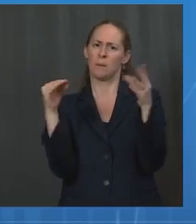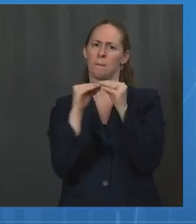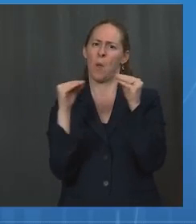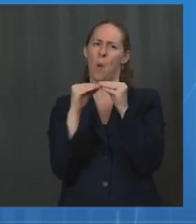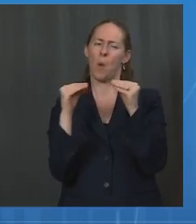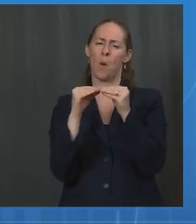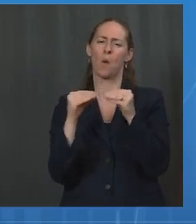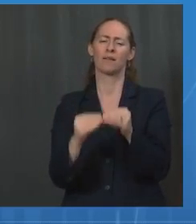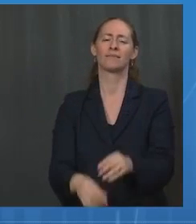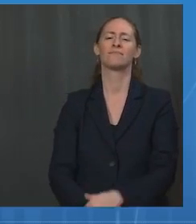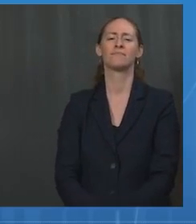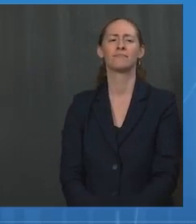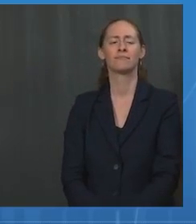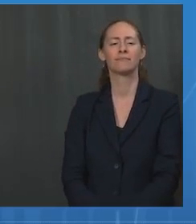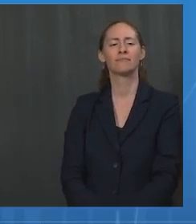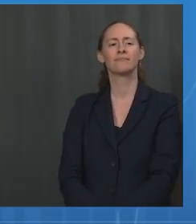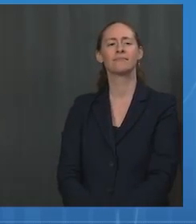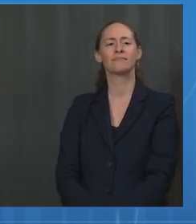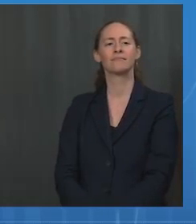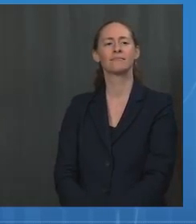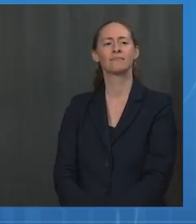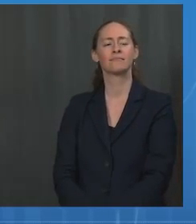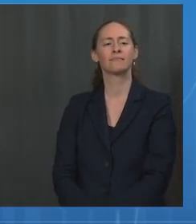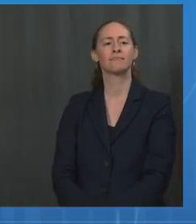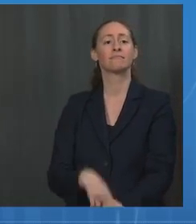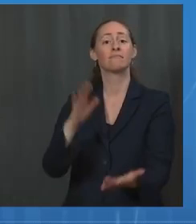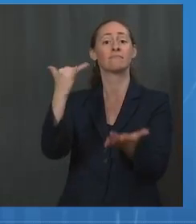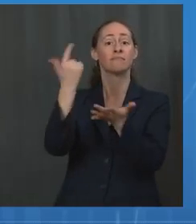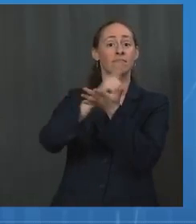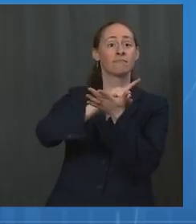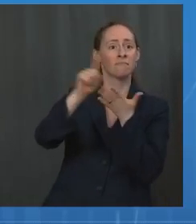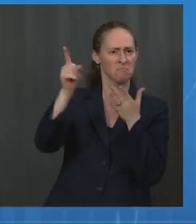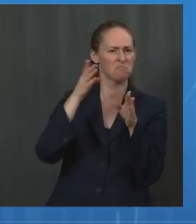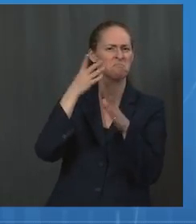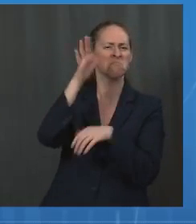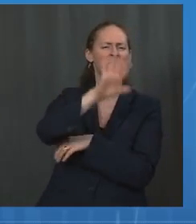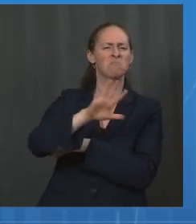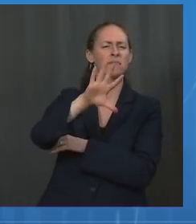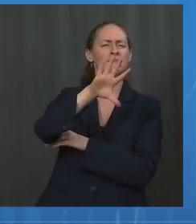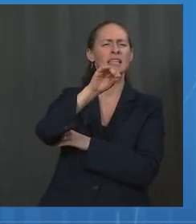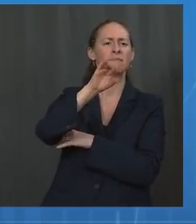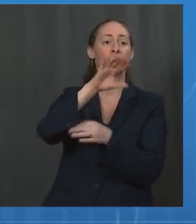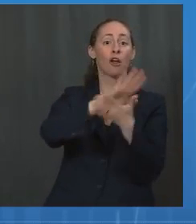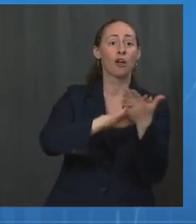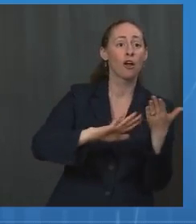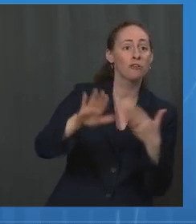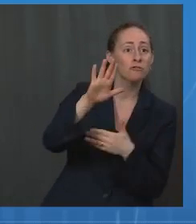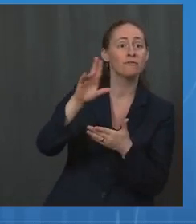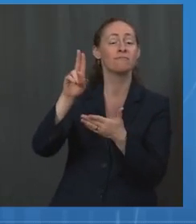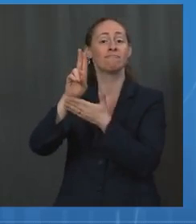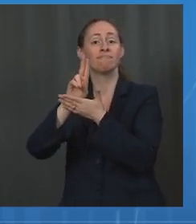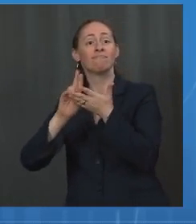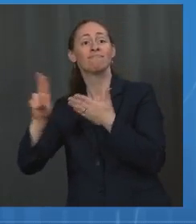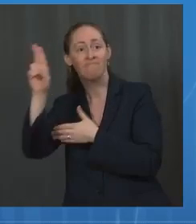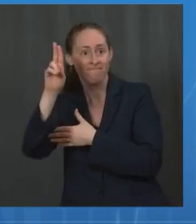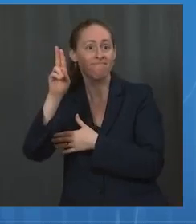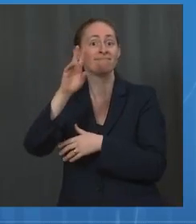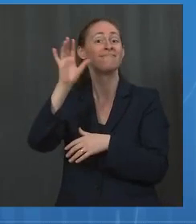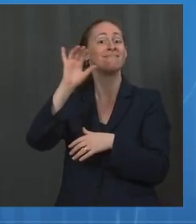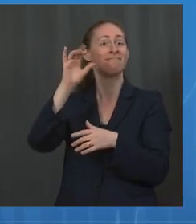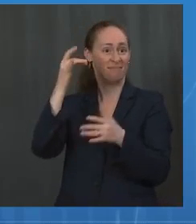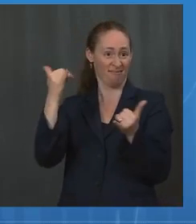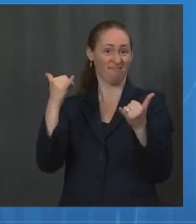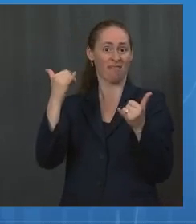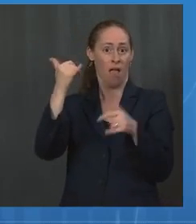And just this week, nearly 50 colleges and universities, including the Ohio State University, one of the largest in the country,